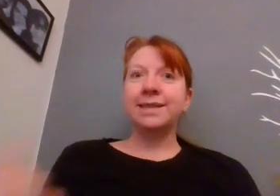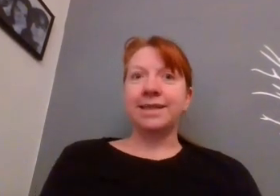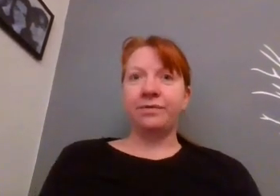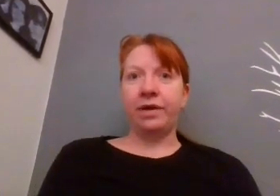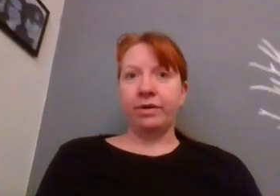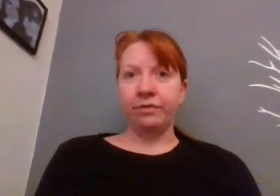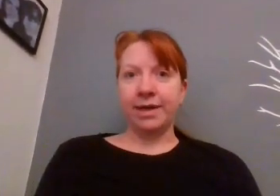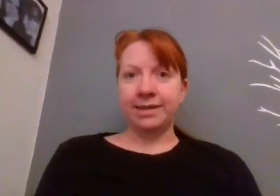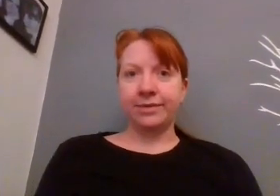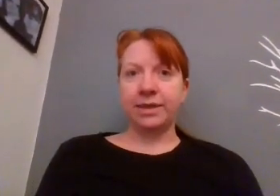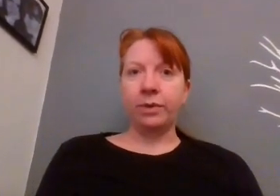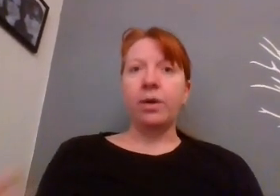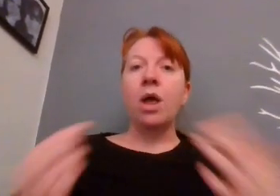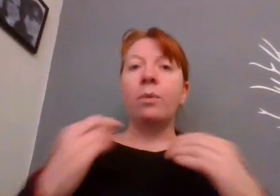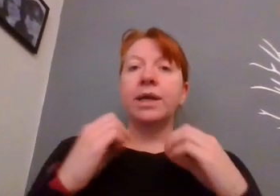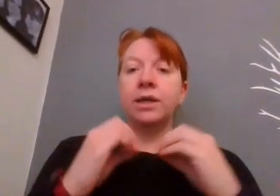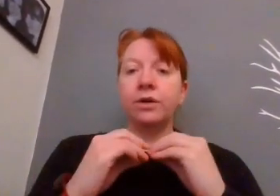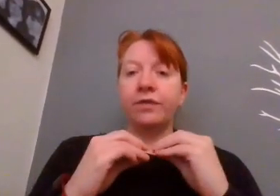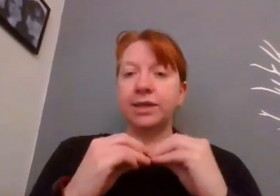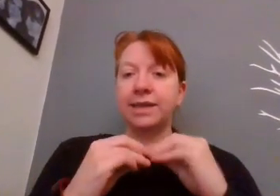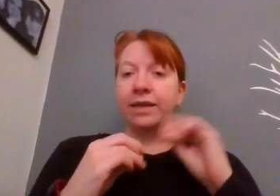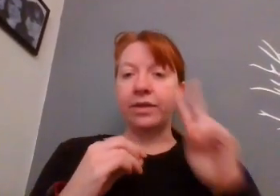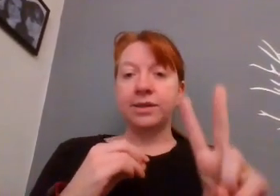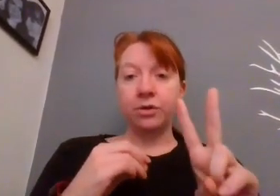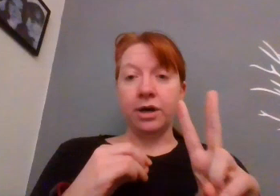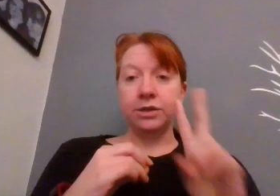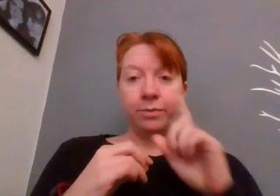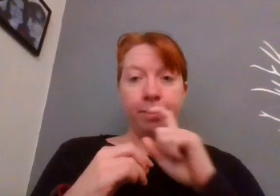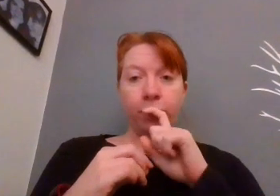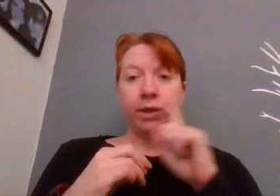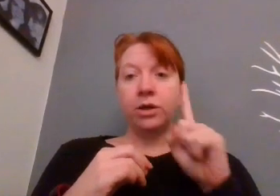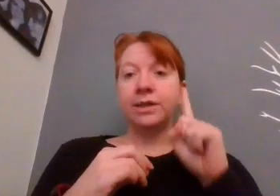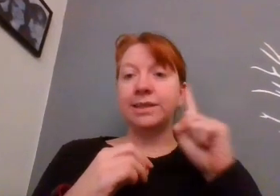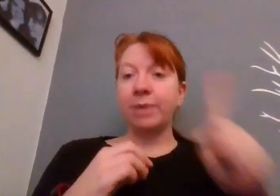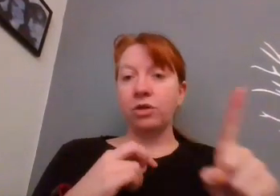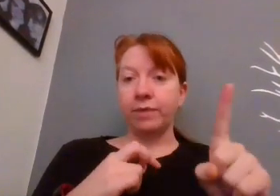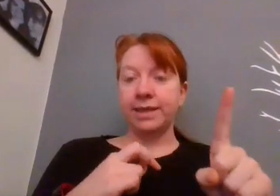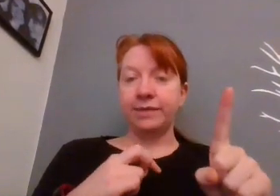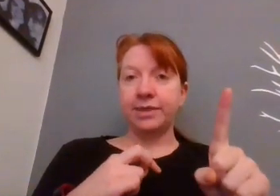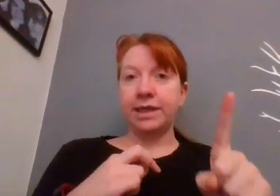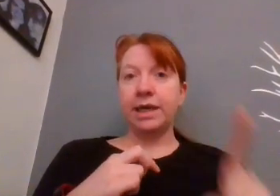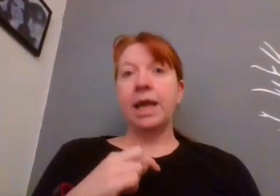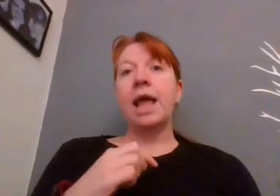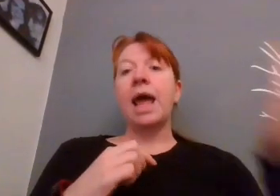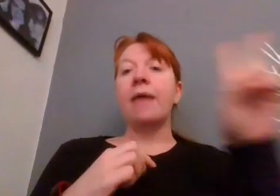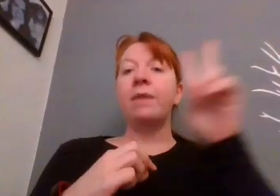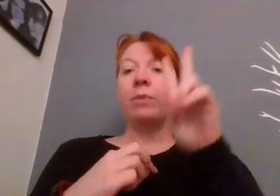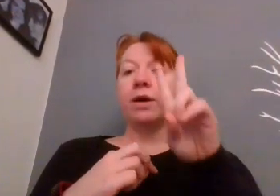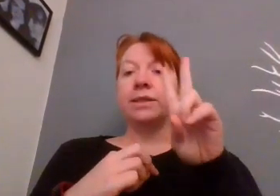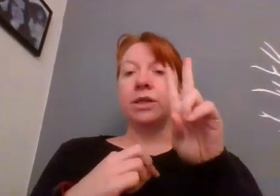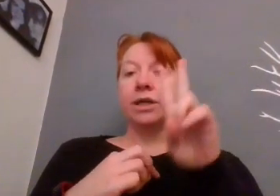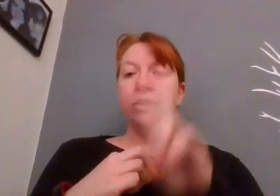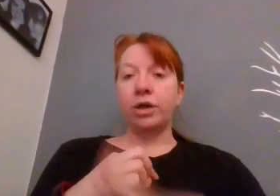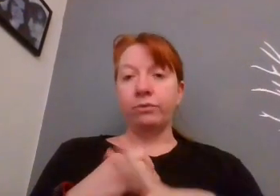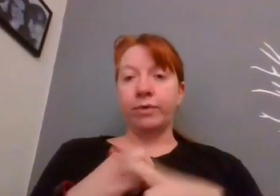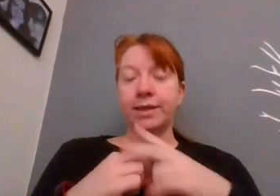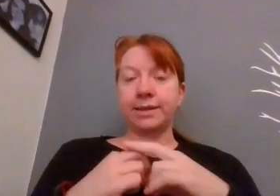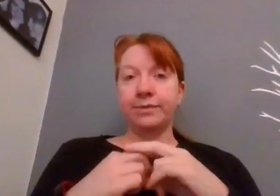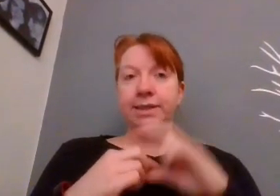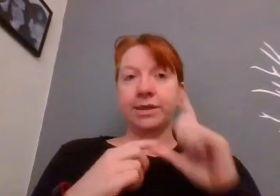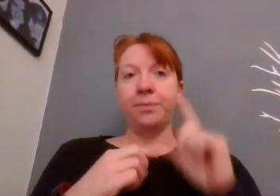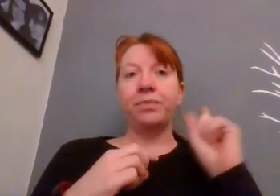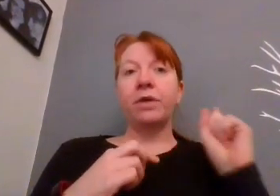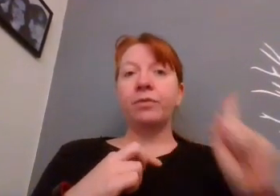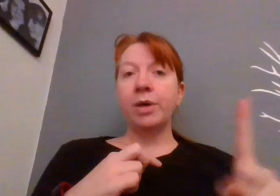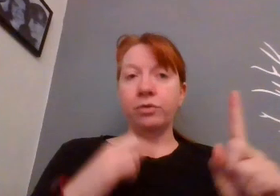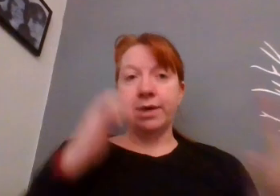So what is this theory of relativity? Well, we're going to look firstly at, there's two kinds, remember. We're going to look at special relativity, and then we're going to look at general